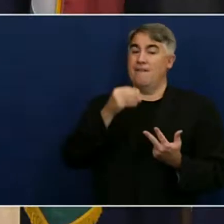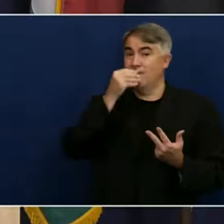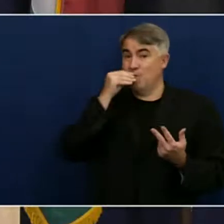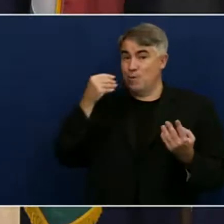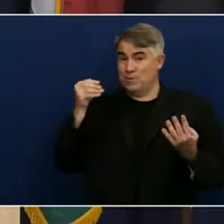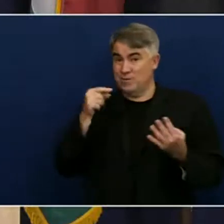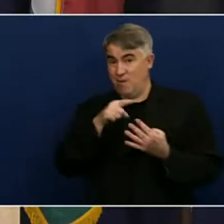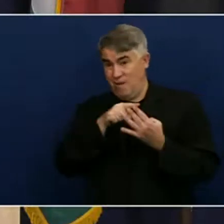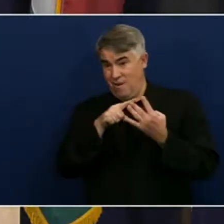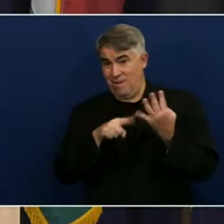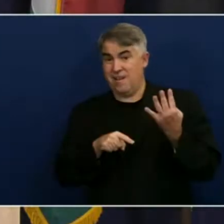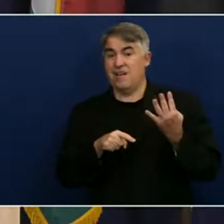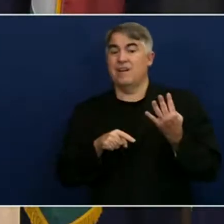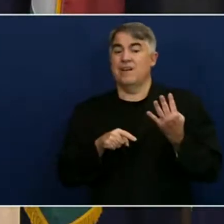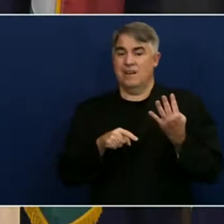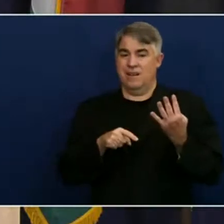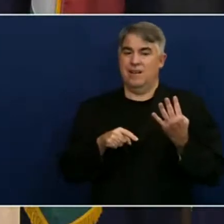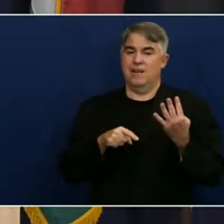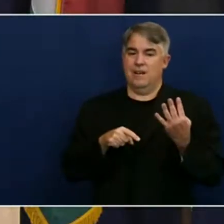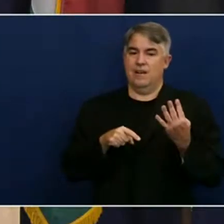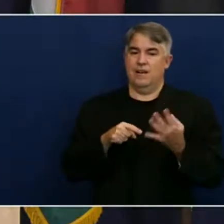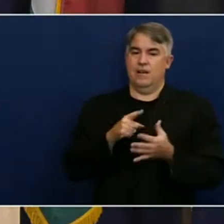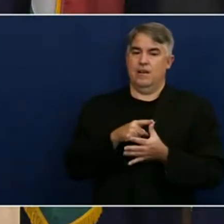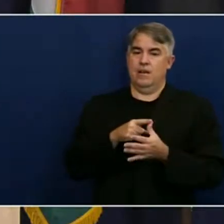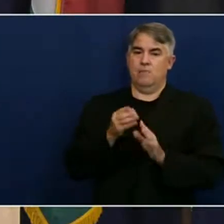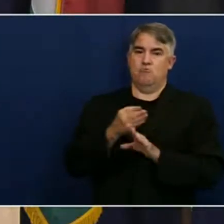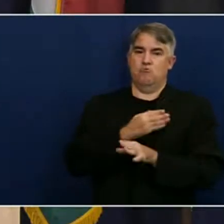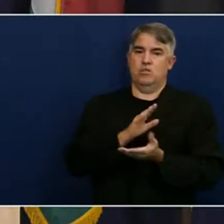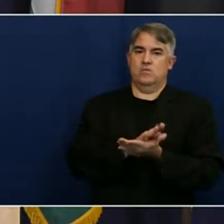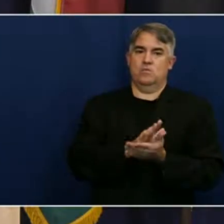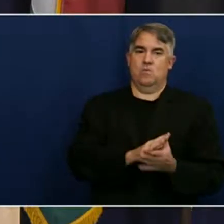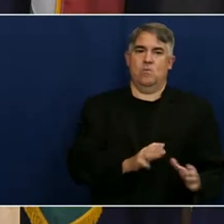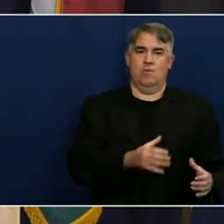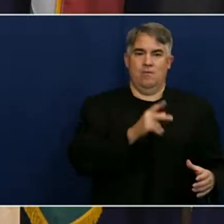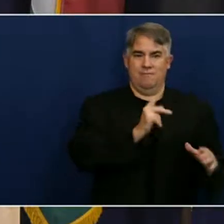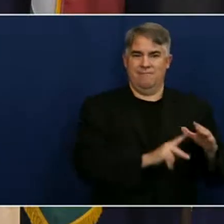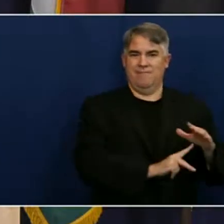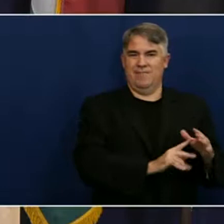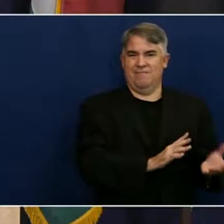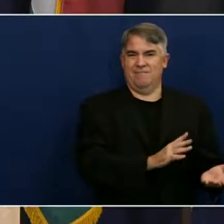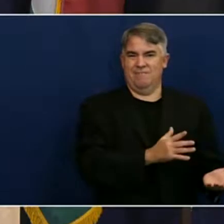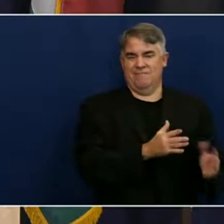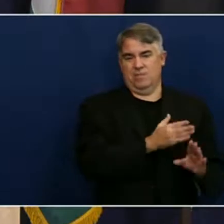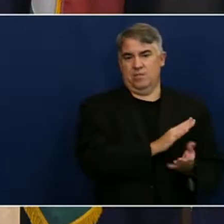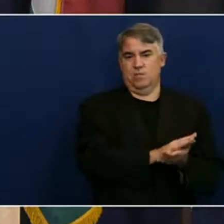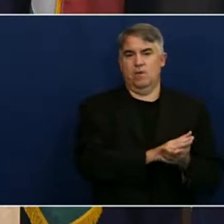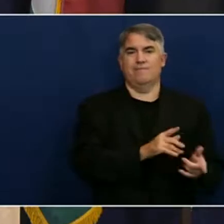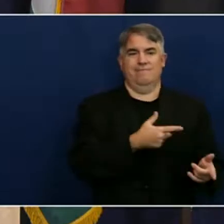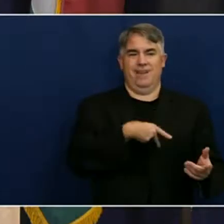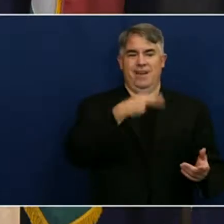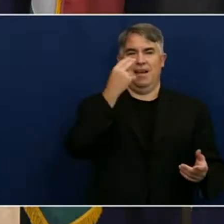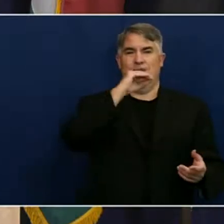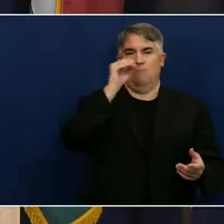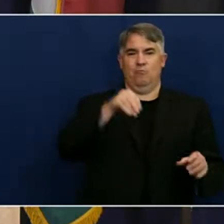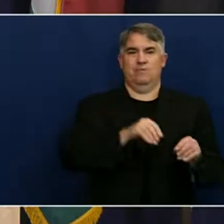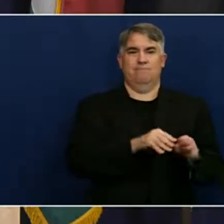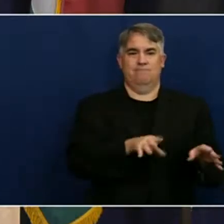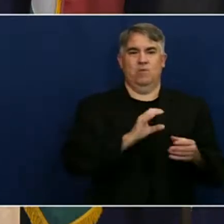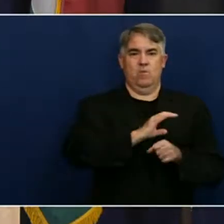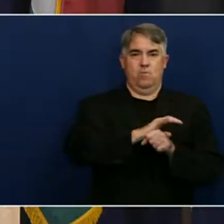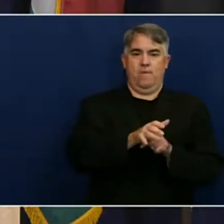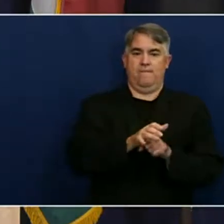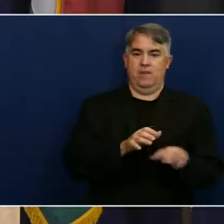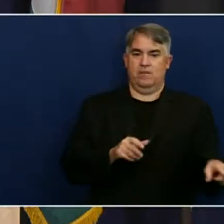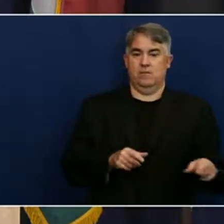and then preschool is number 4, and then that's followed by the healthcare